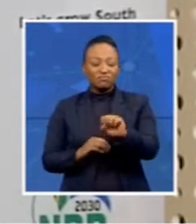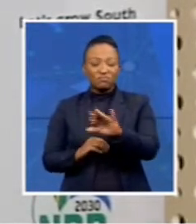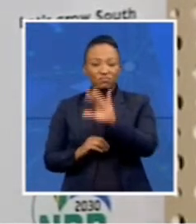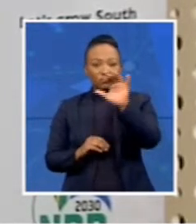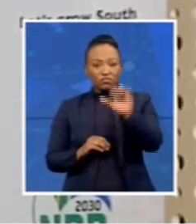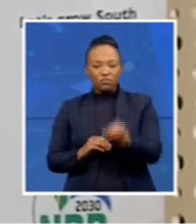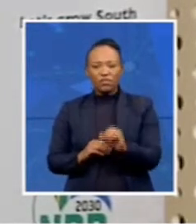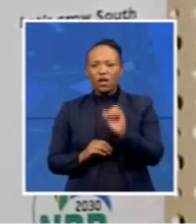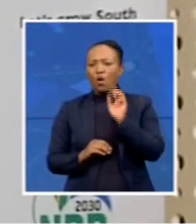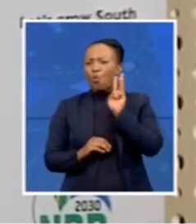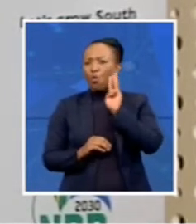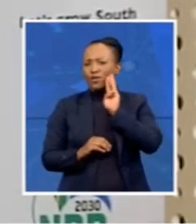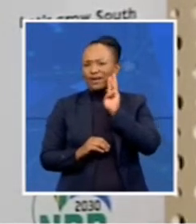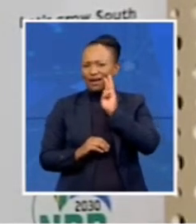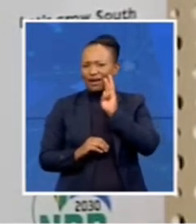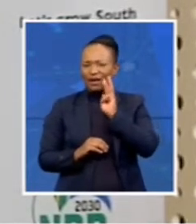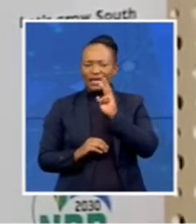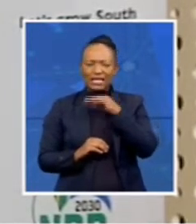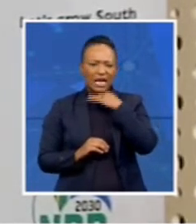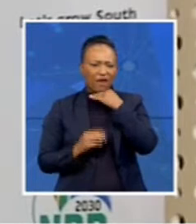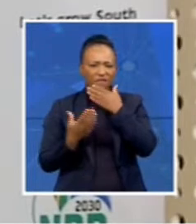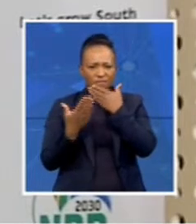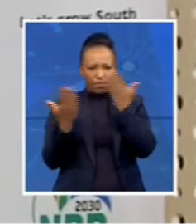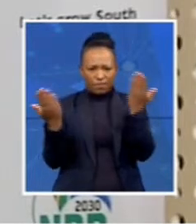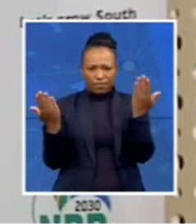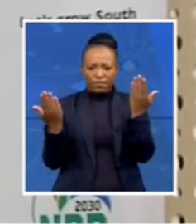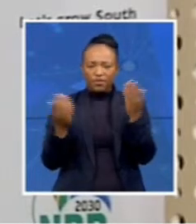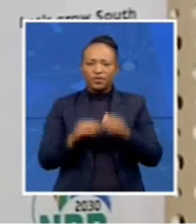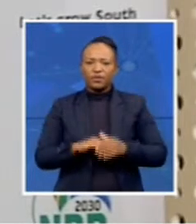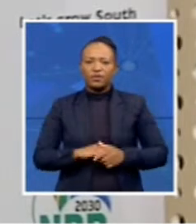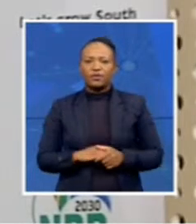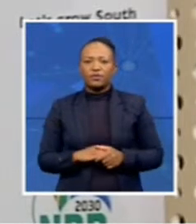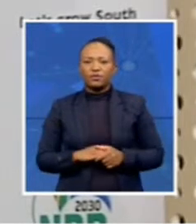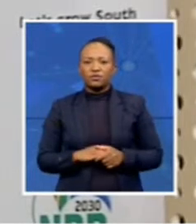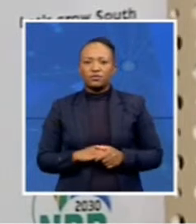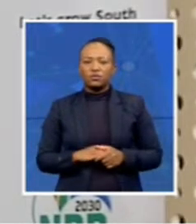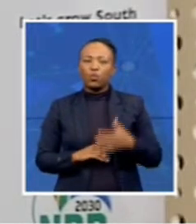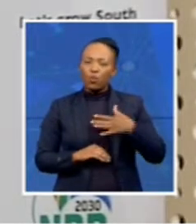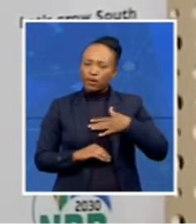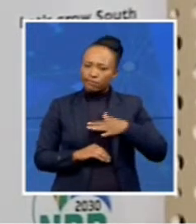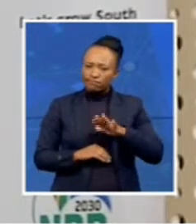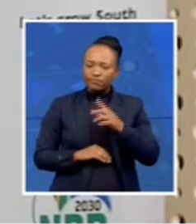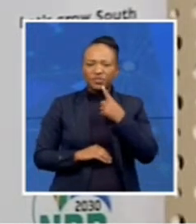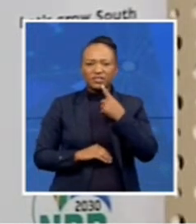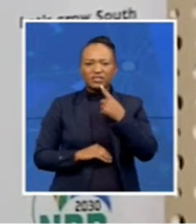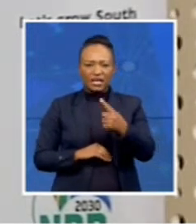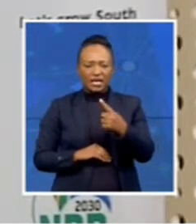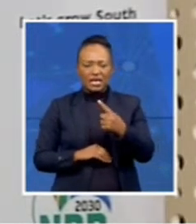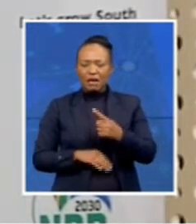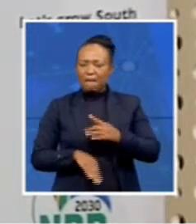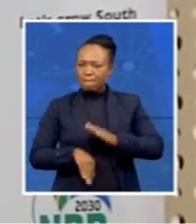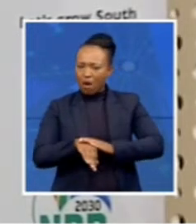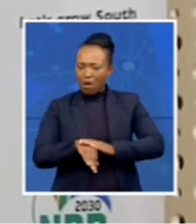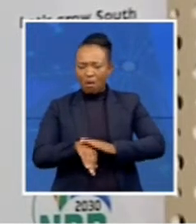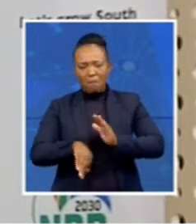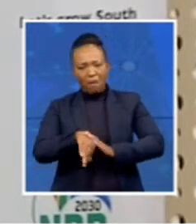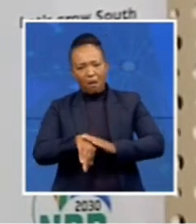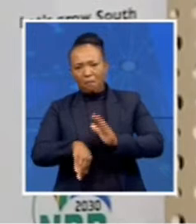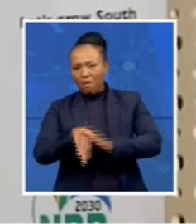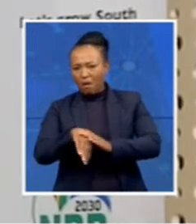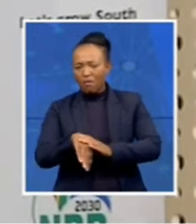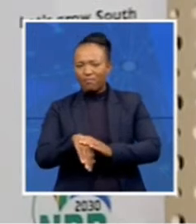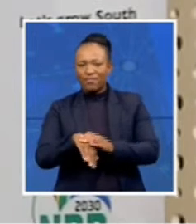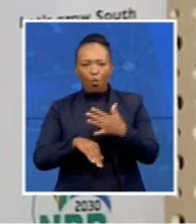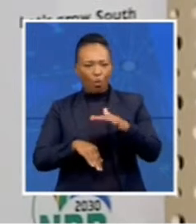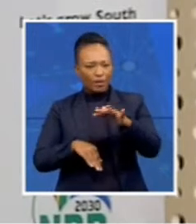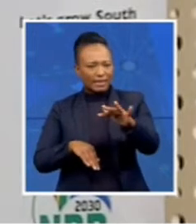and we want to say this more and more, louder and louder, so that every one of